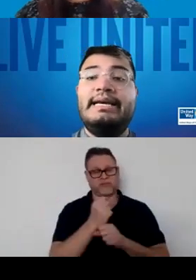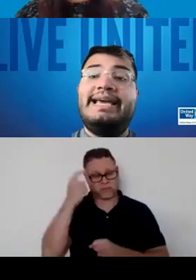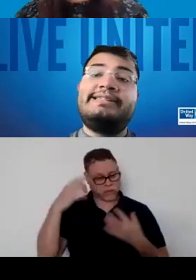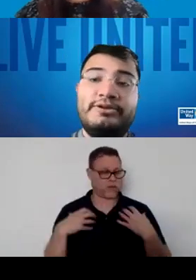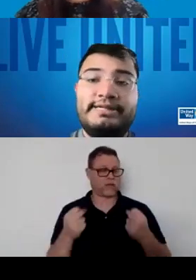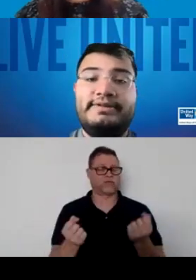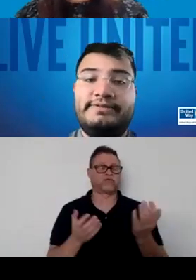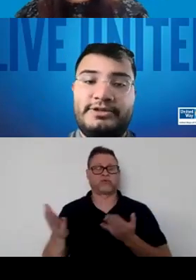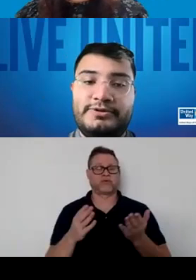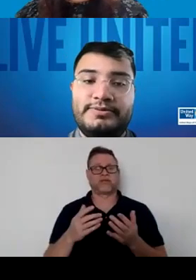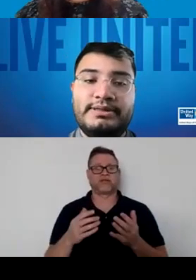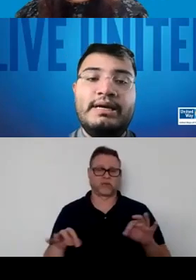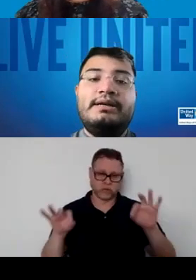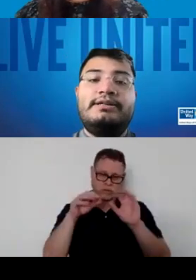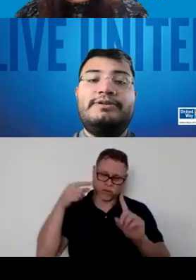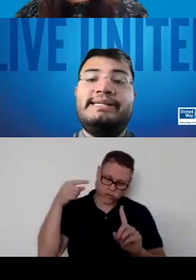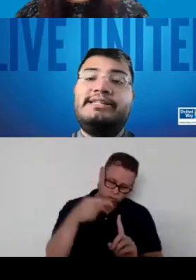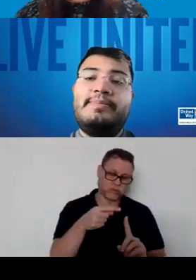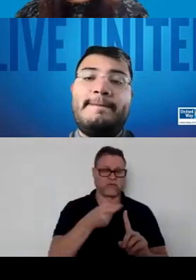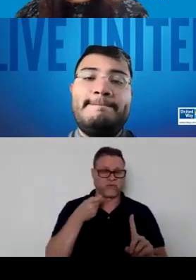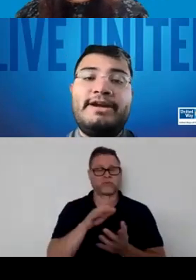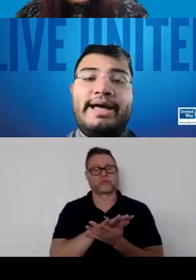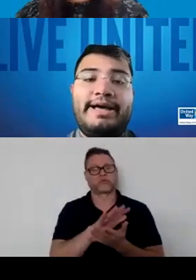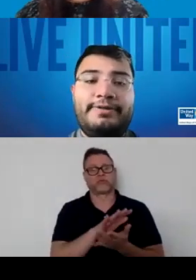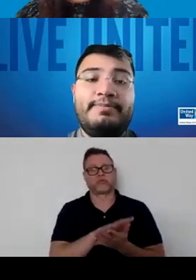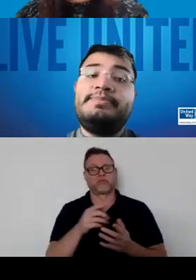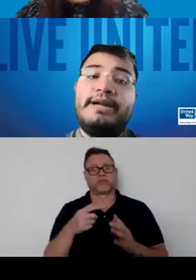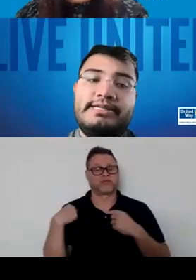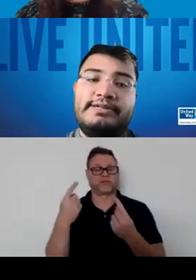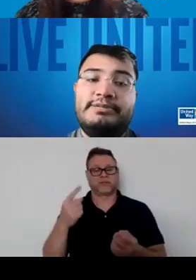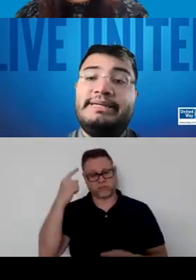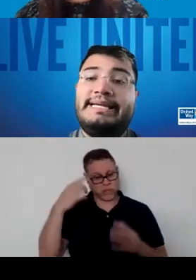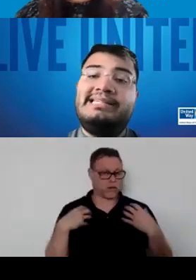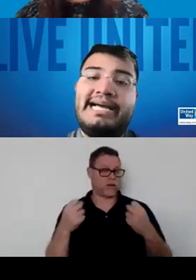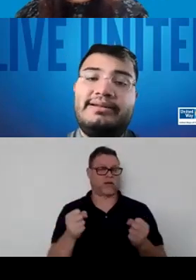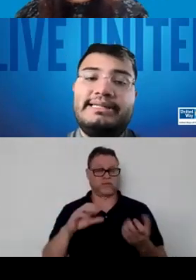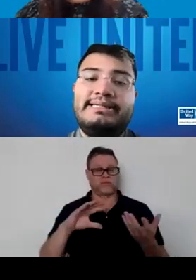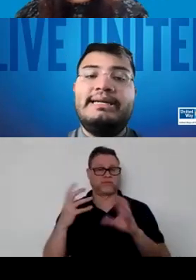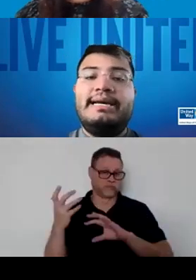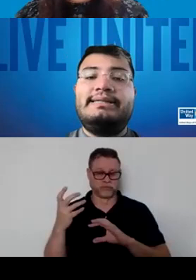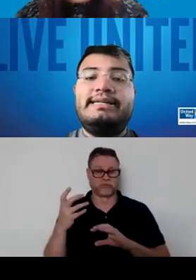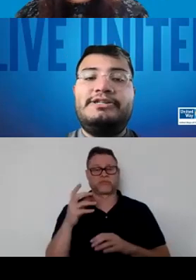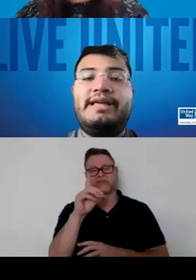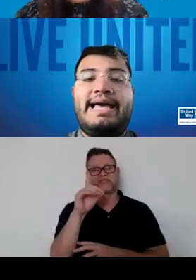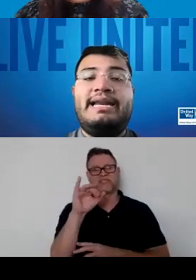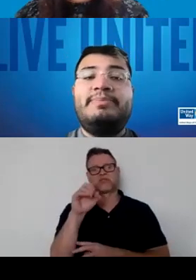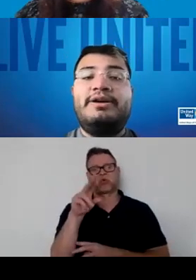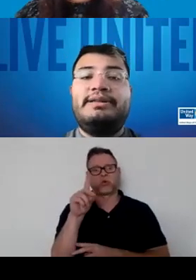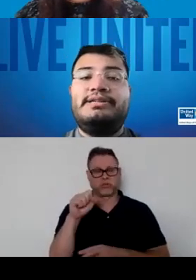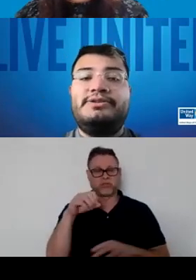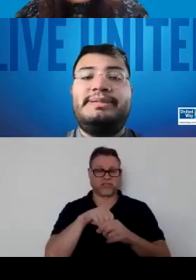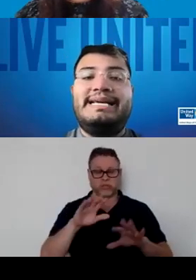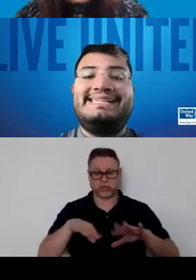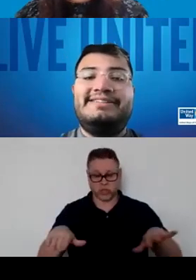services exclusively from schools. So since most mental health disorders begin in childhood It's essential that any mental